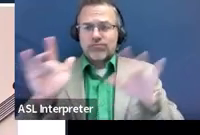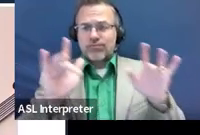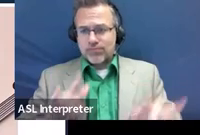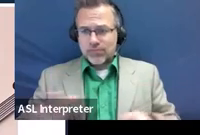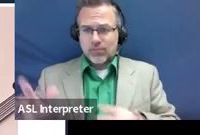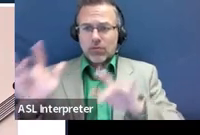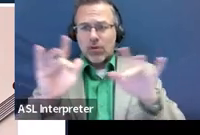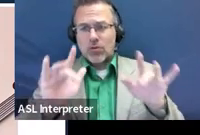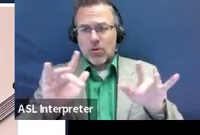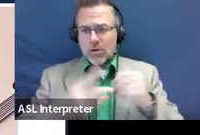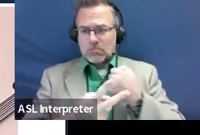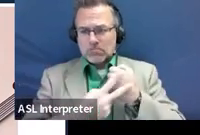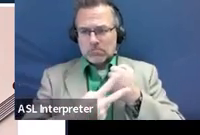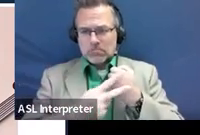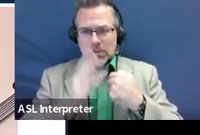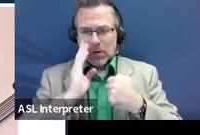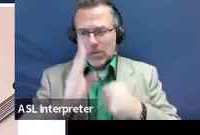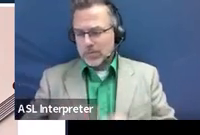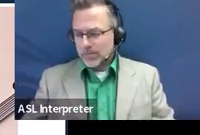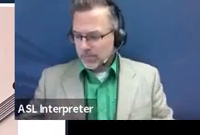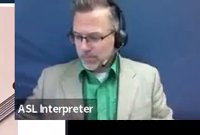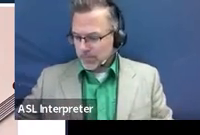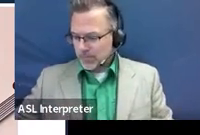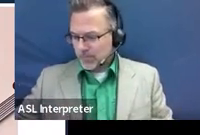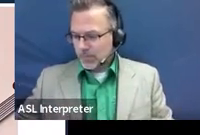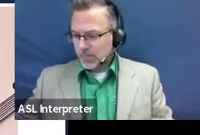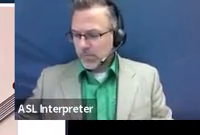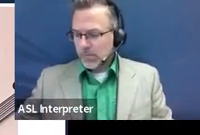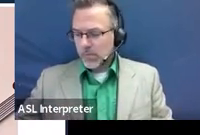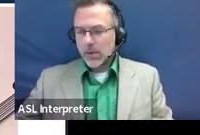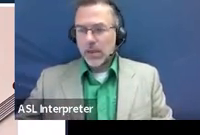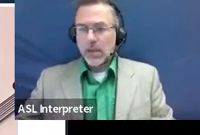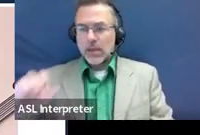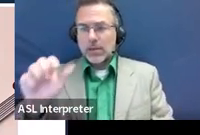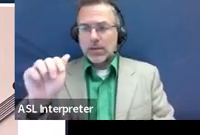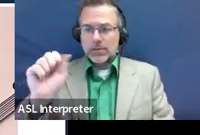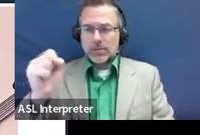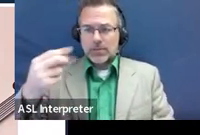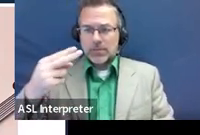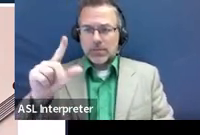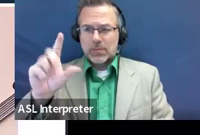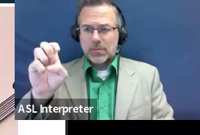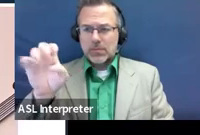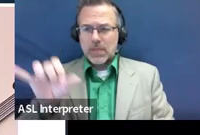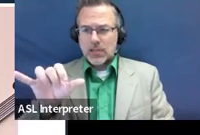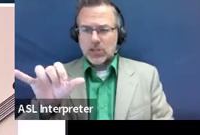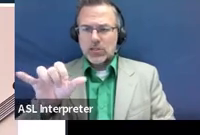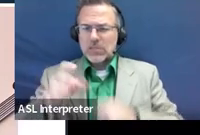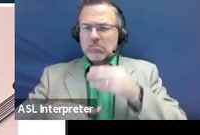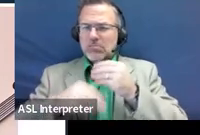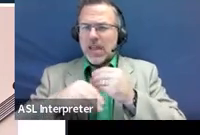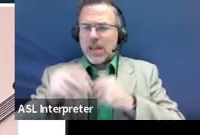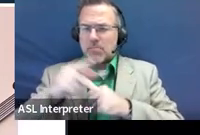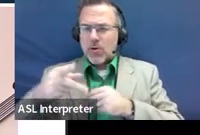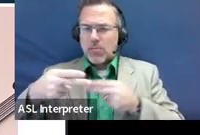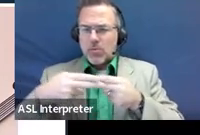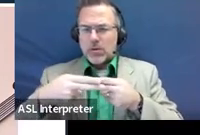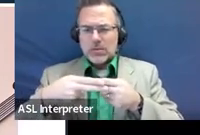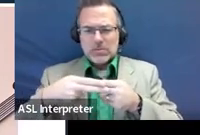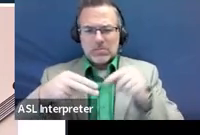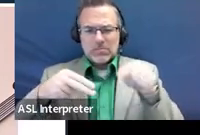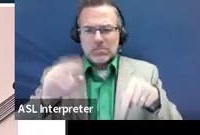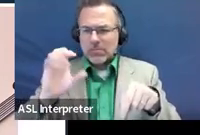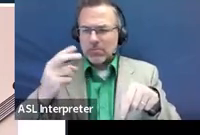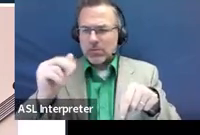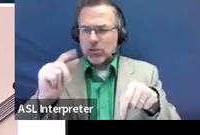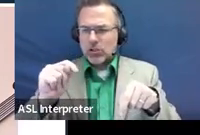been dropping, or Ashley's been dropping, the links to the PowerPoint in the chat. These are the only links we have available right now, but